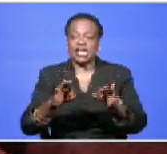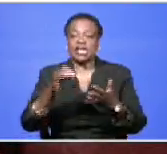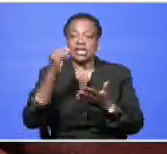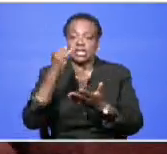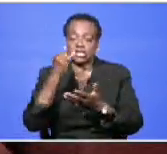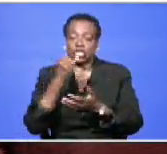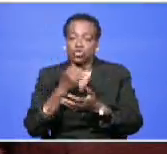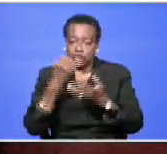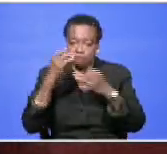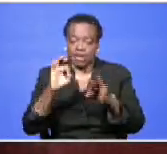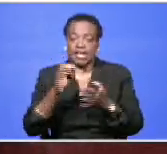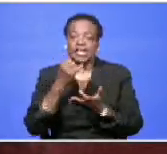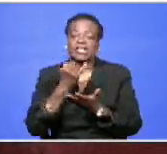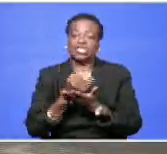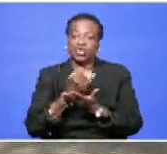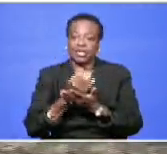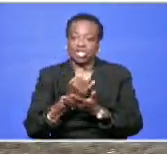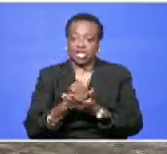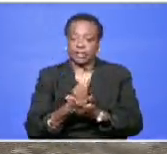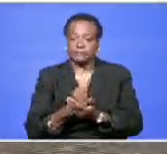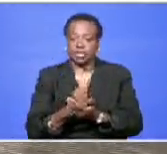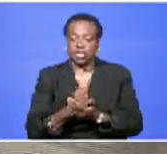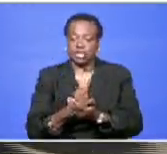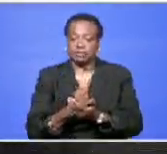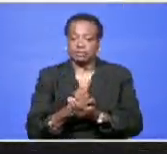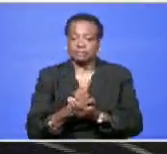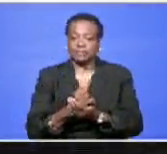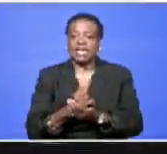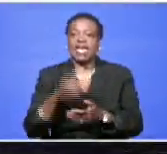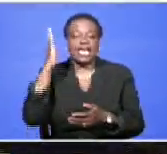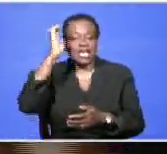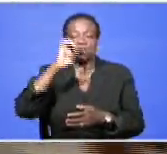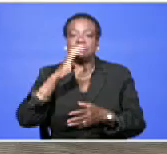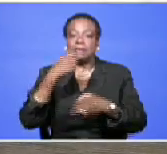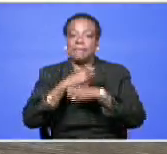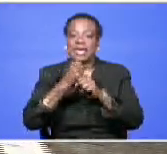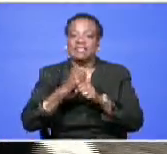be announced later on. And I expect that he will be making that announcement